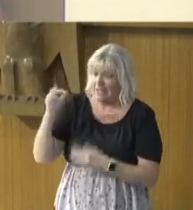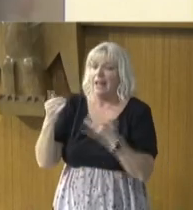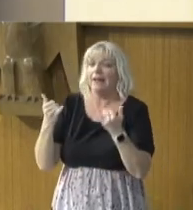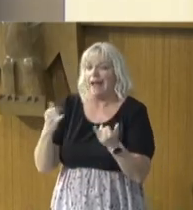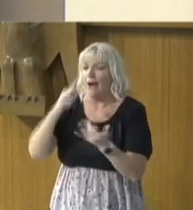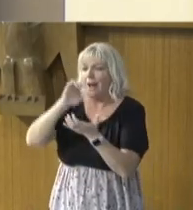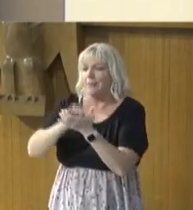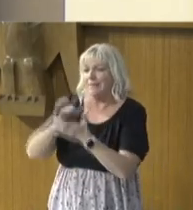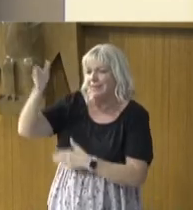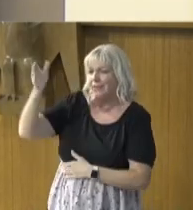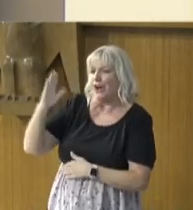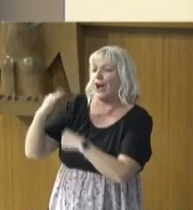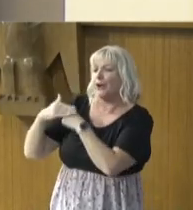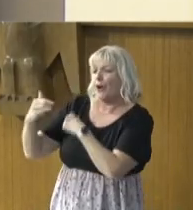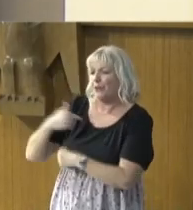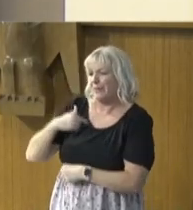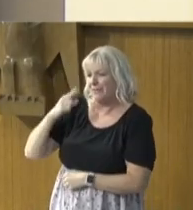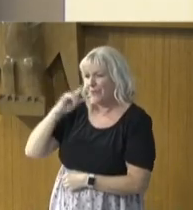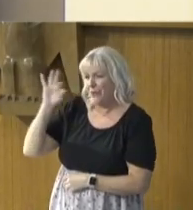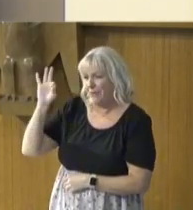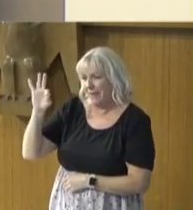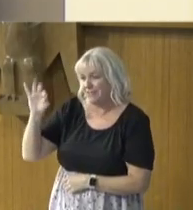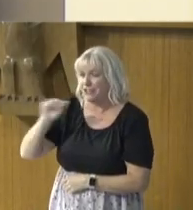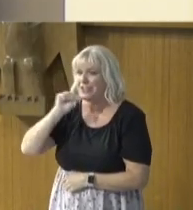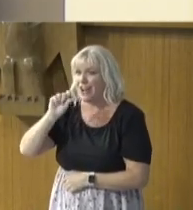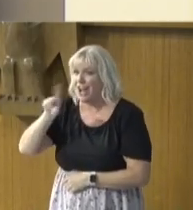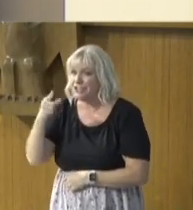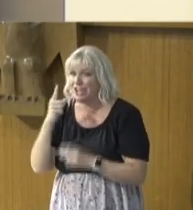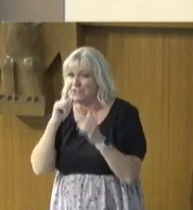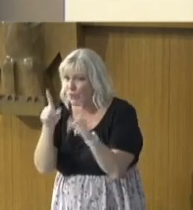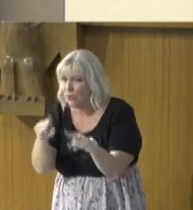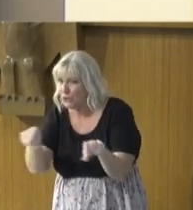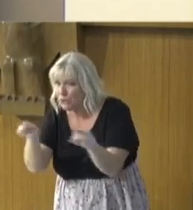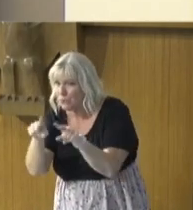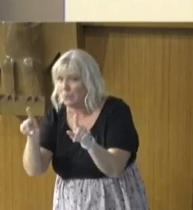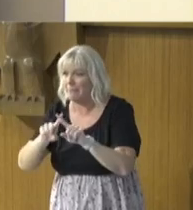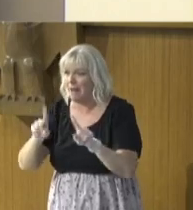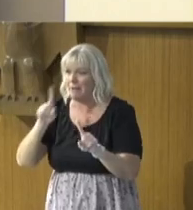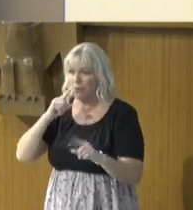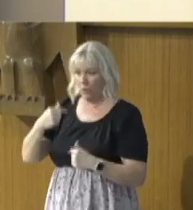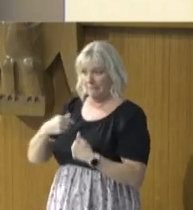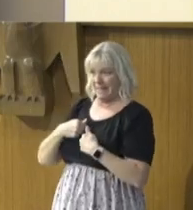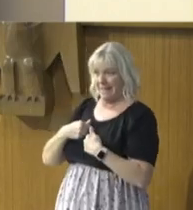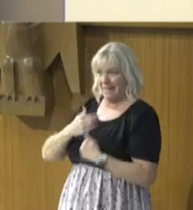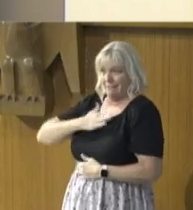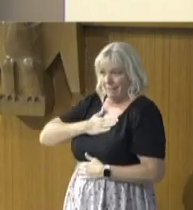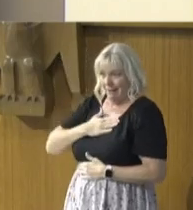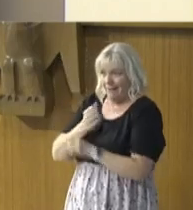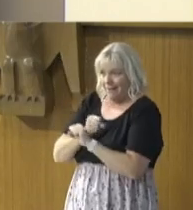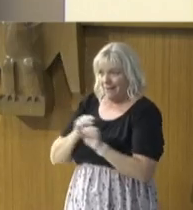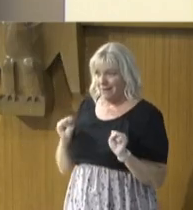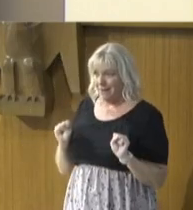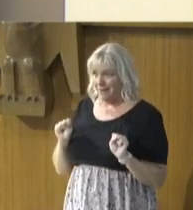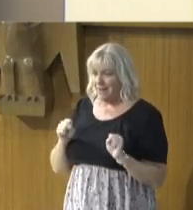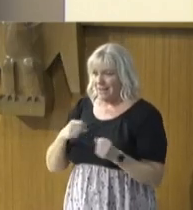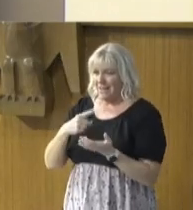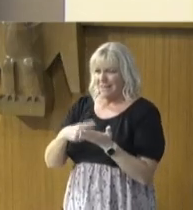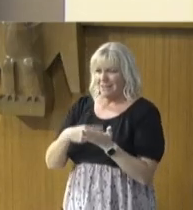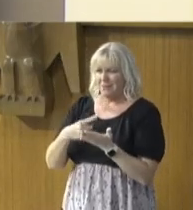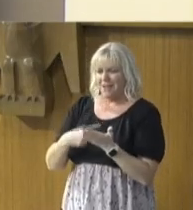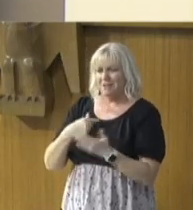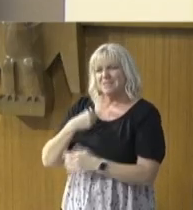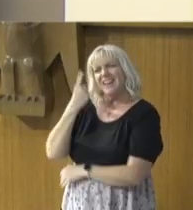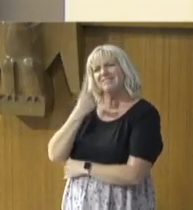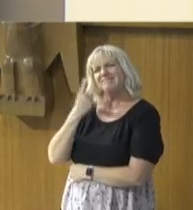not just for the congregations I have served and loved, but for my own salvation. I still sometimes question